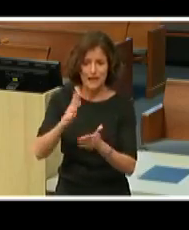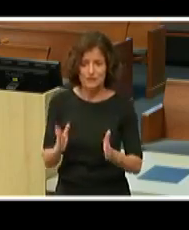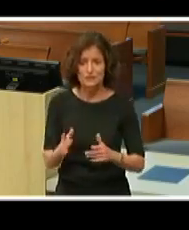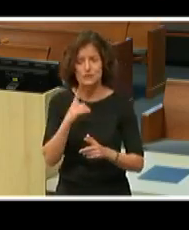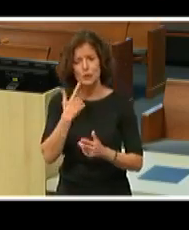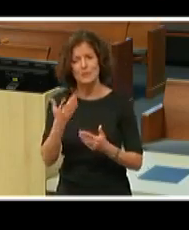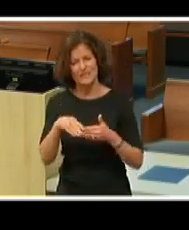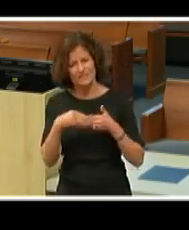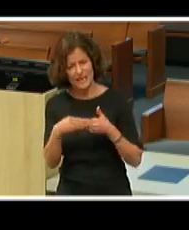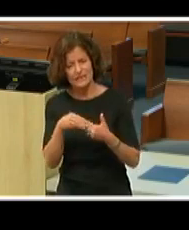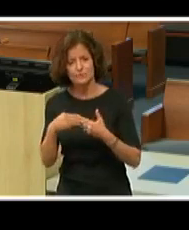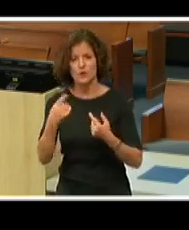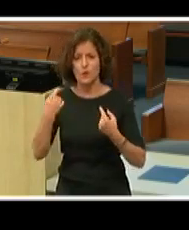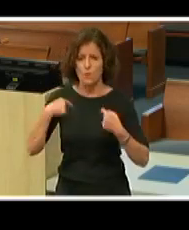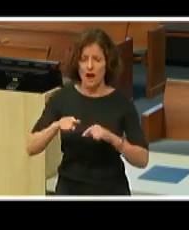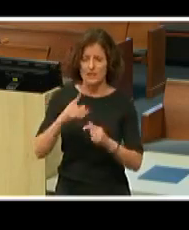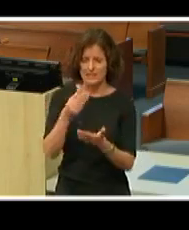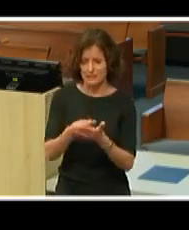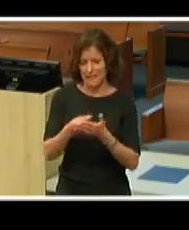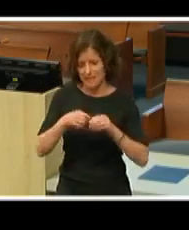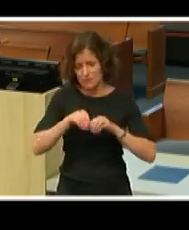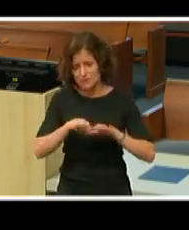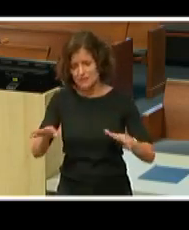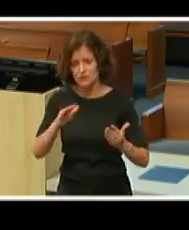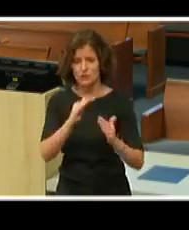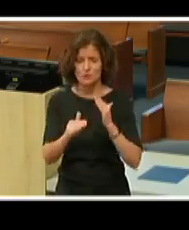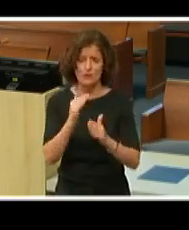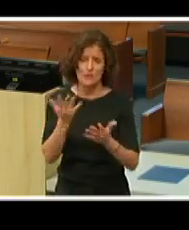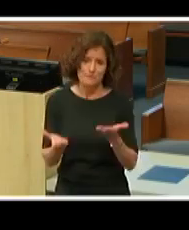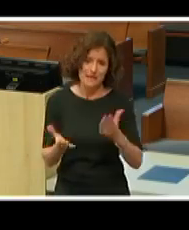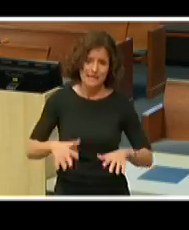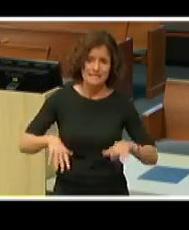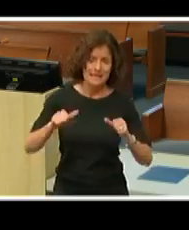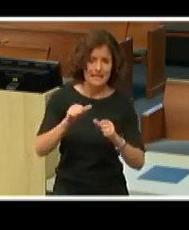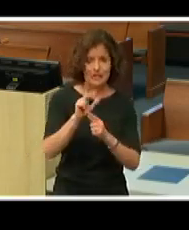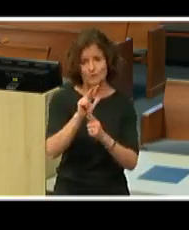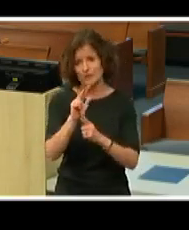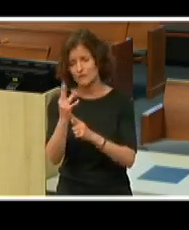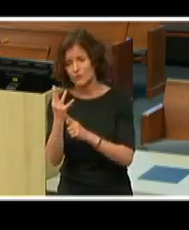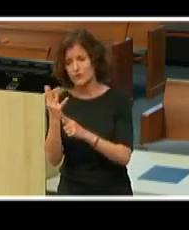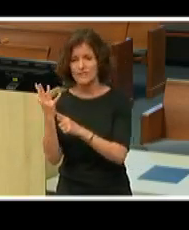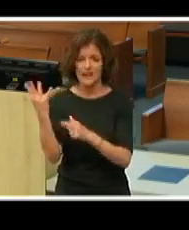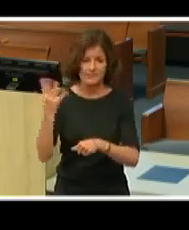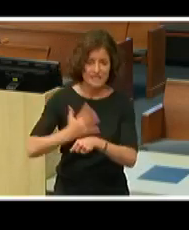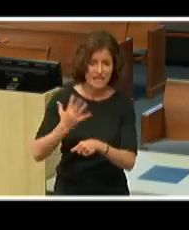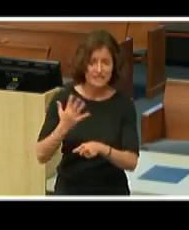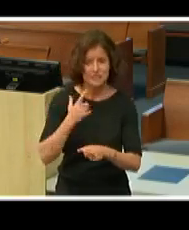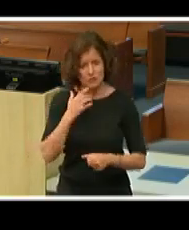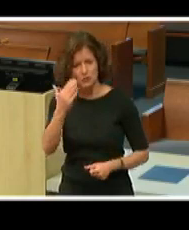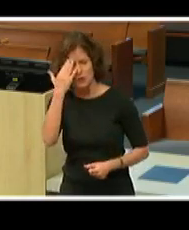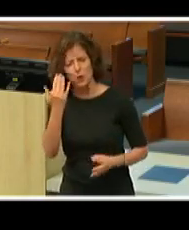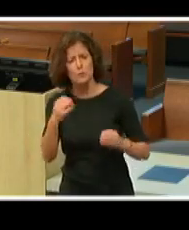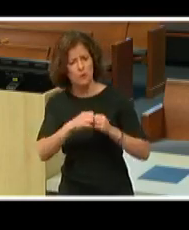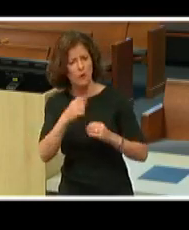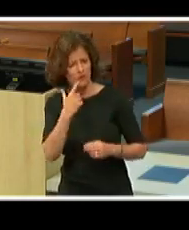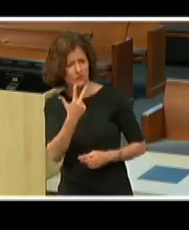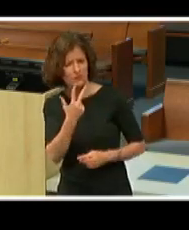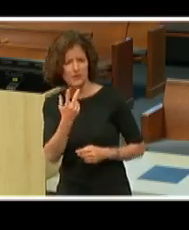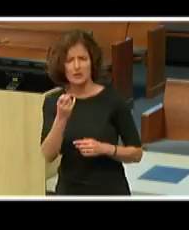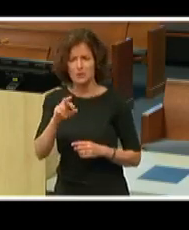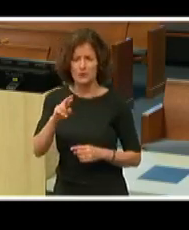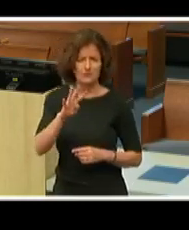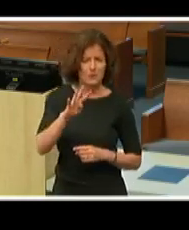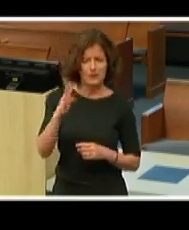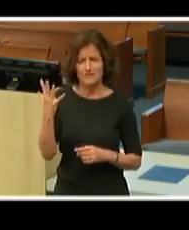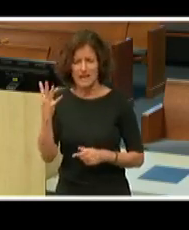flow into our community. It'll probably take 3, 4, 5 days, and you'll know a lot more in 3, 4, 5 days too. So I thought they